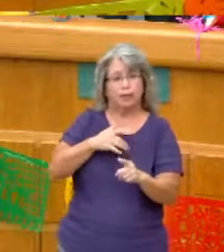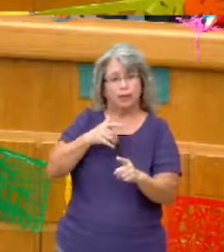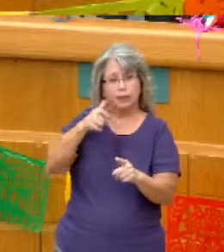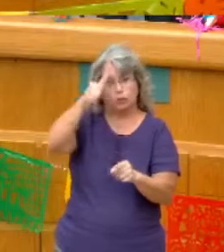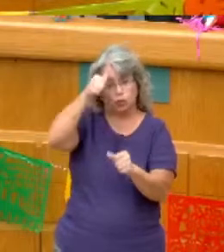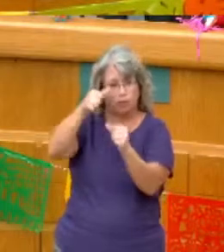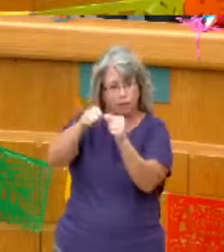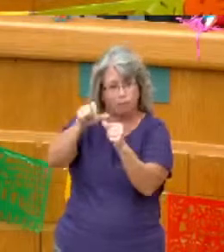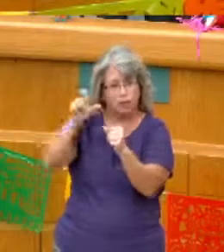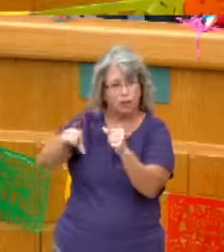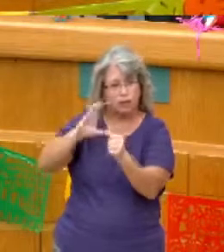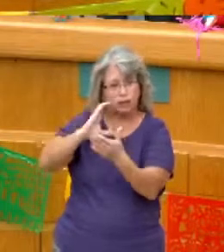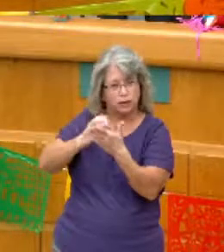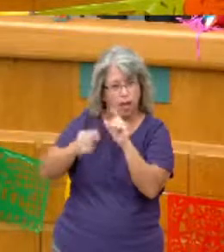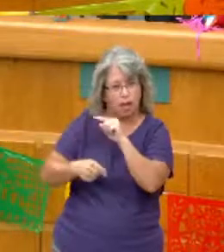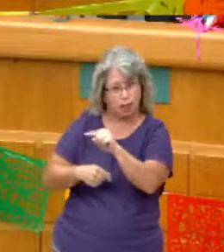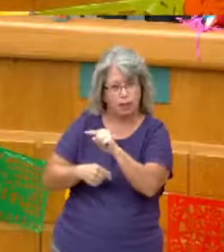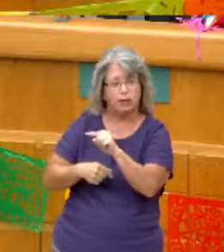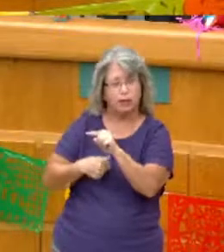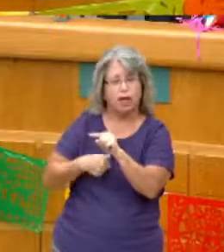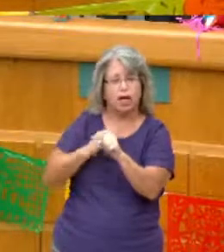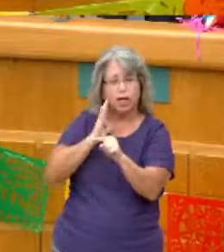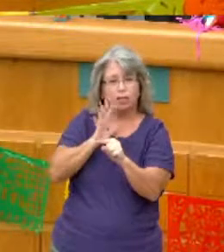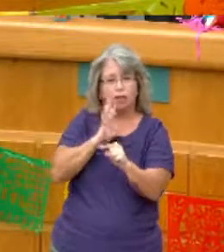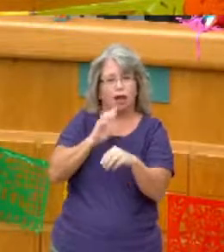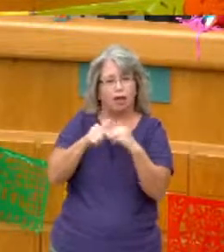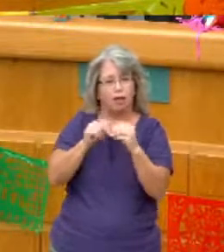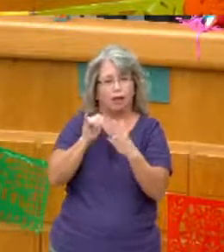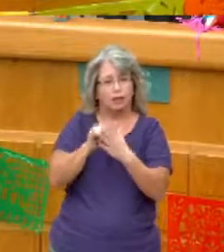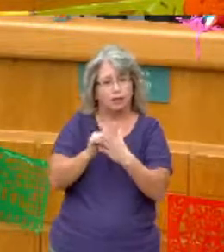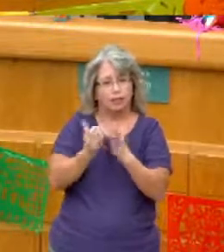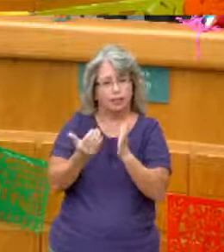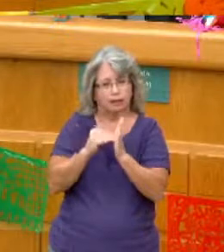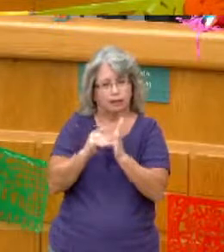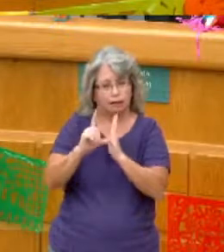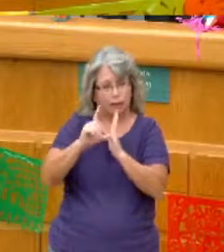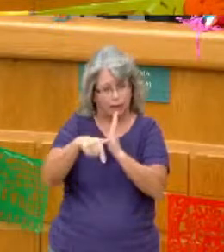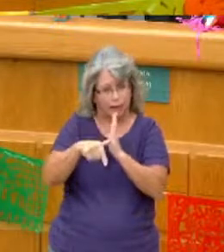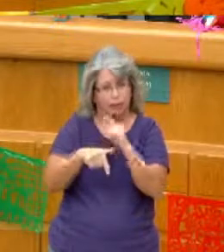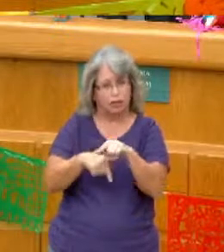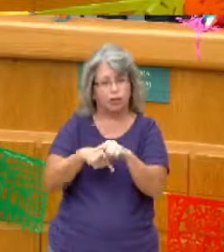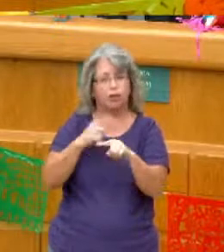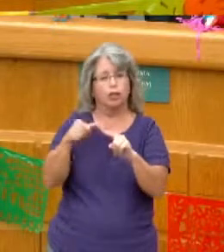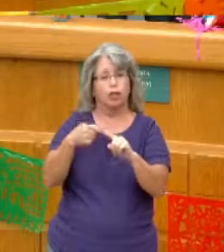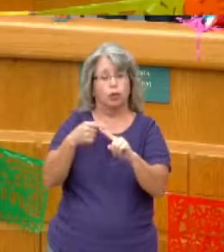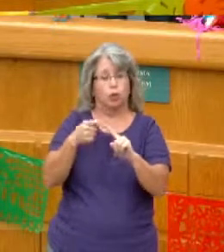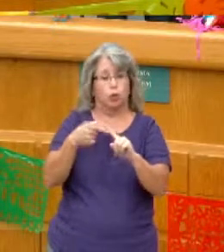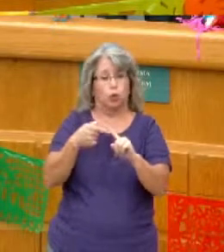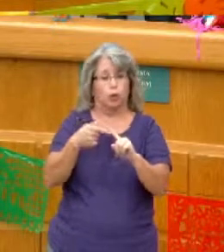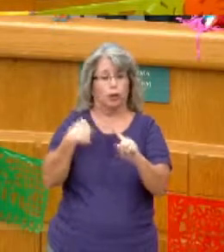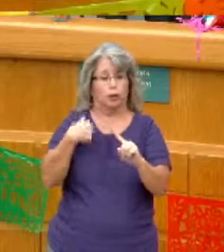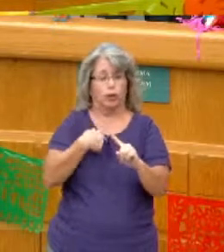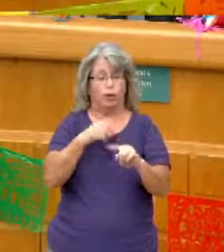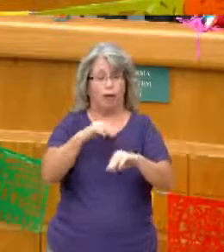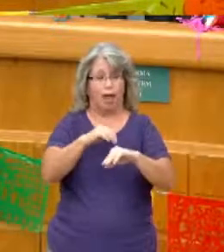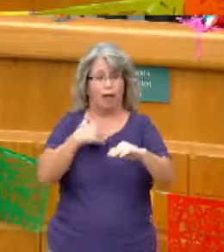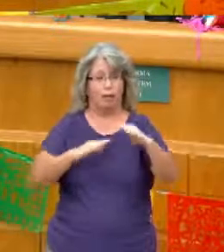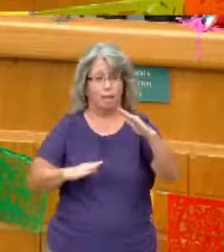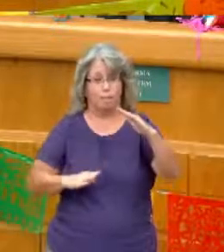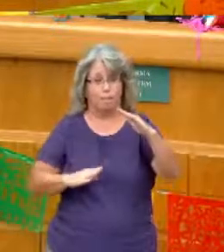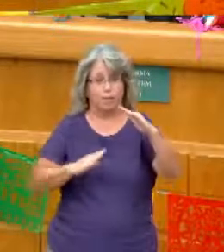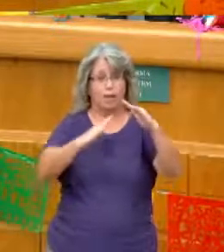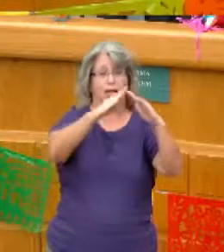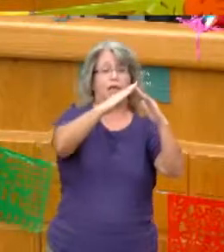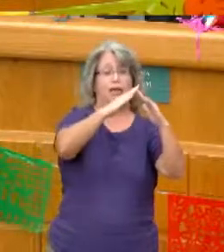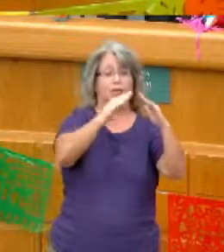to talk about it later, because when we were at our peak this particular wave, we were closer to 400, and now we're